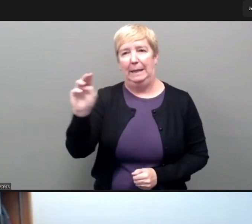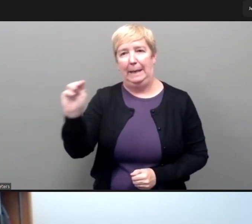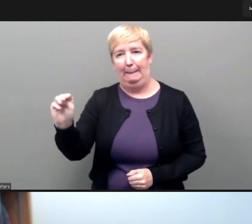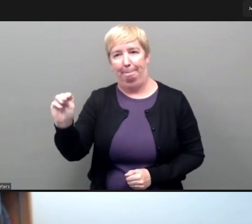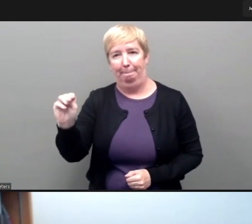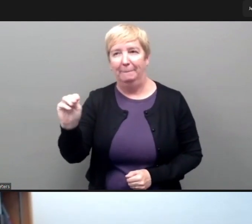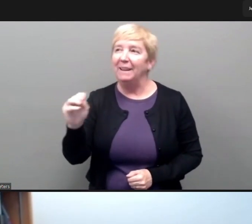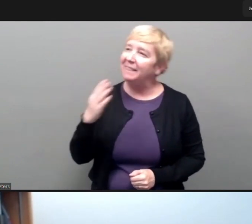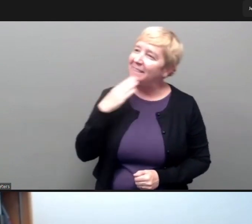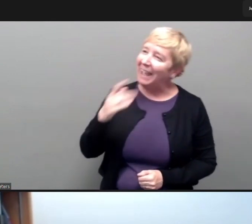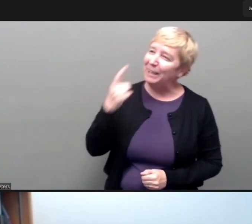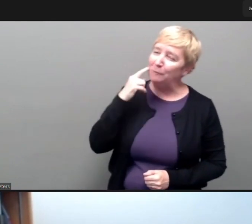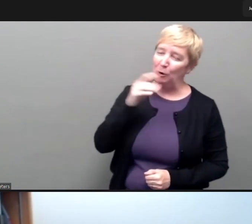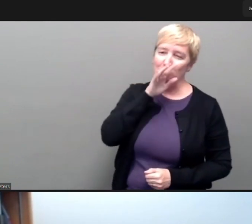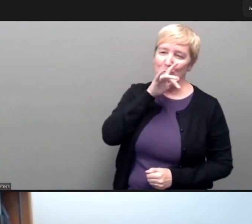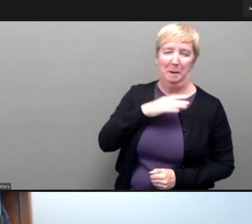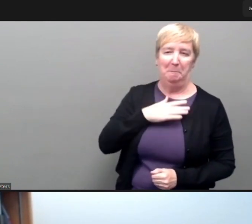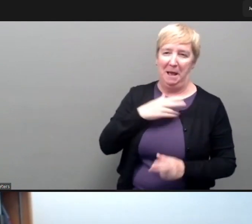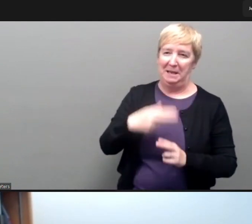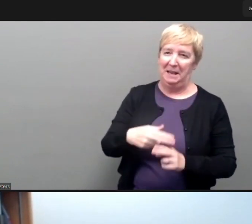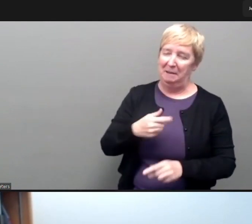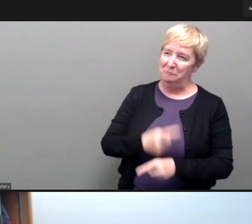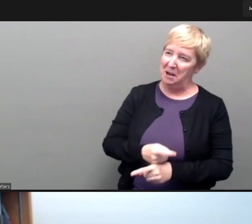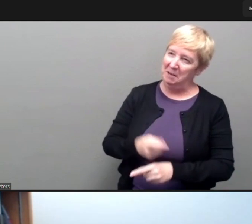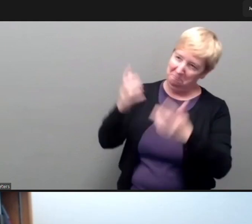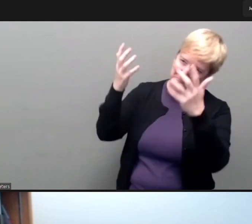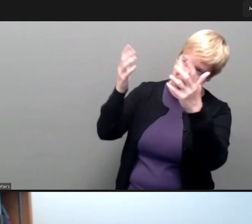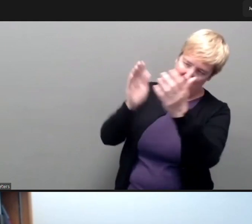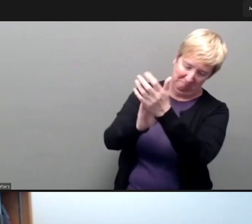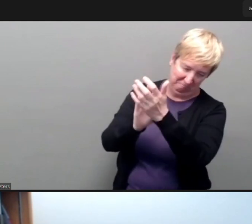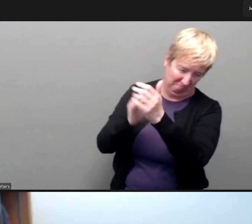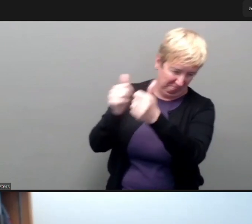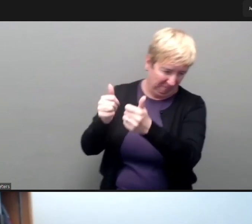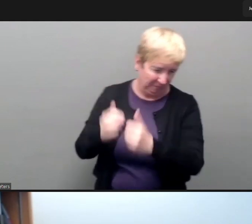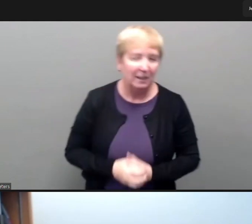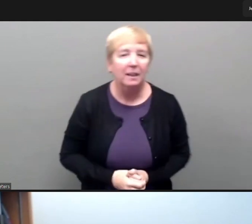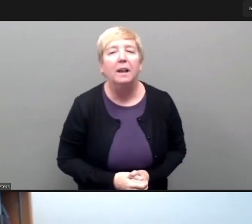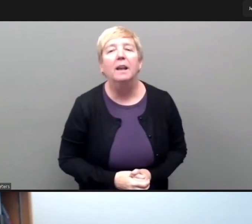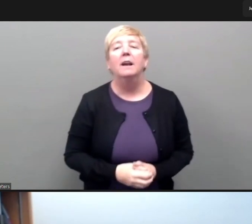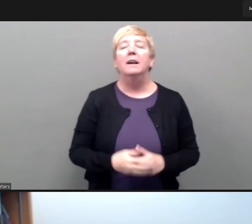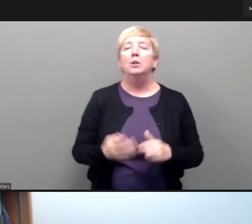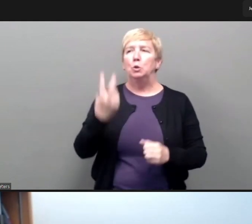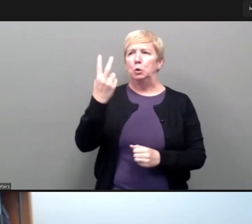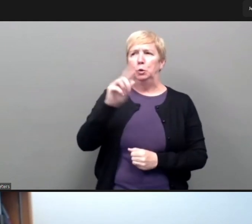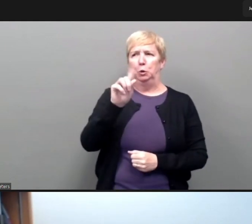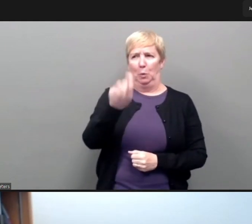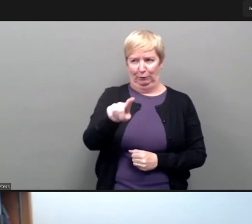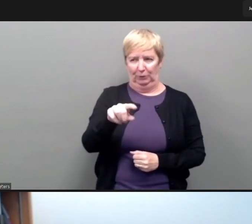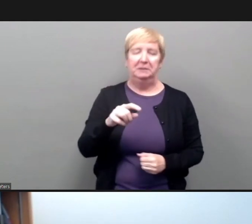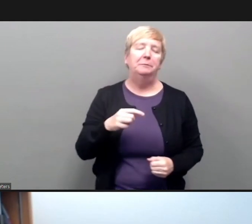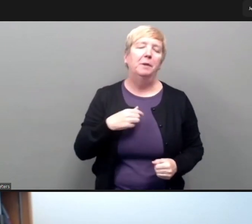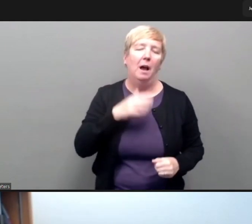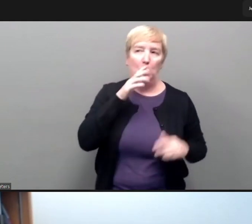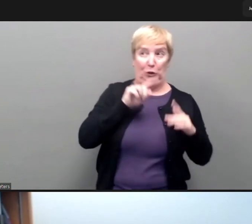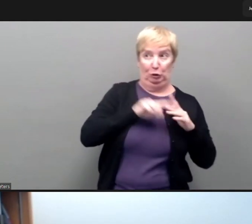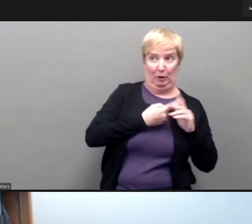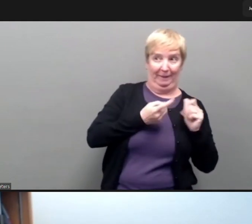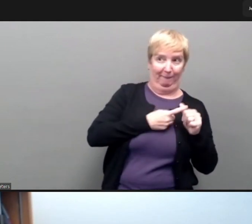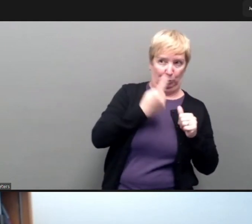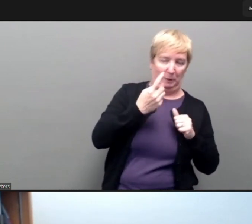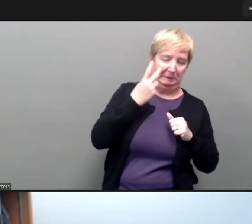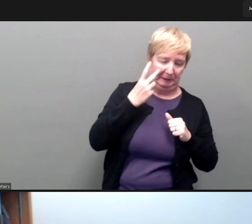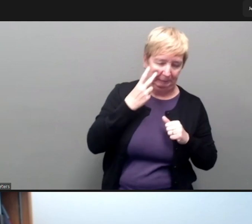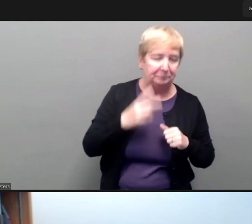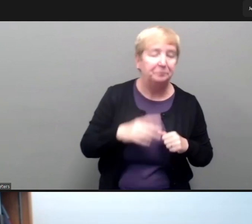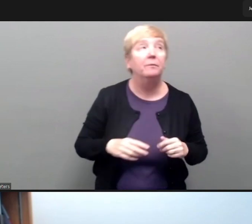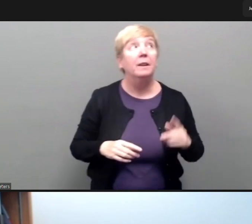pronouncing the name right. Well played. Two questions. So I'll start with one. We'll see if we get to the other. Both the